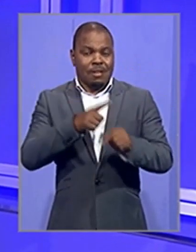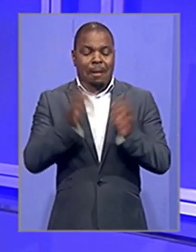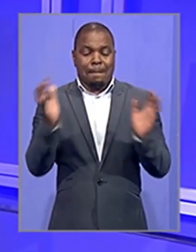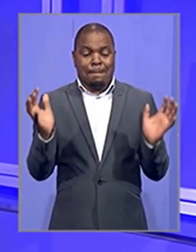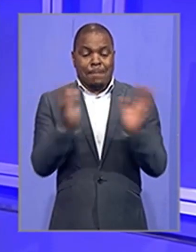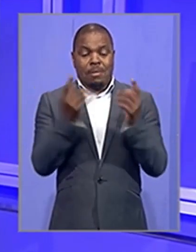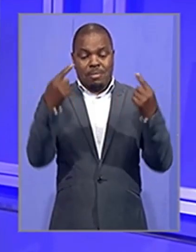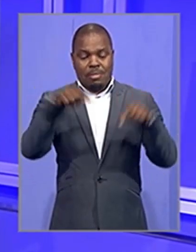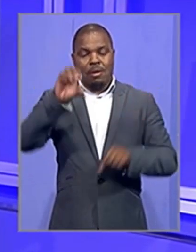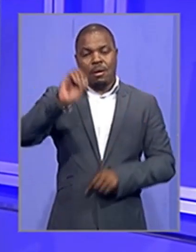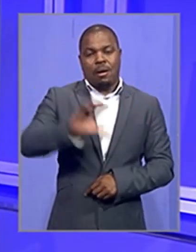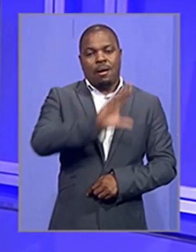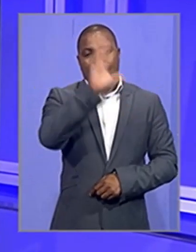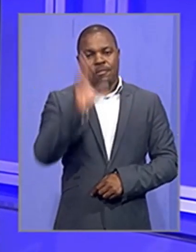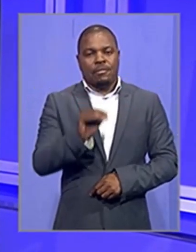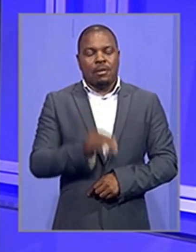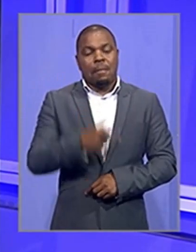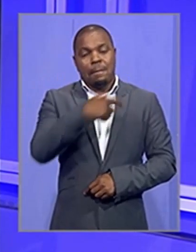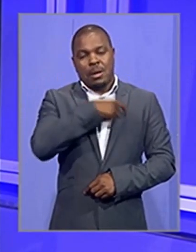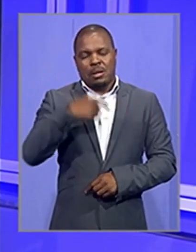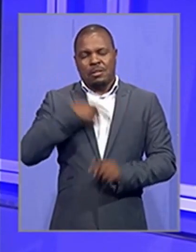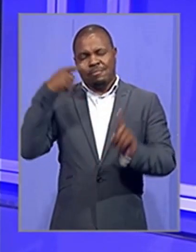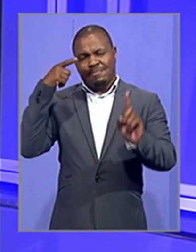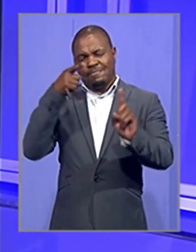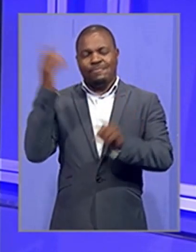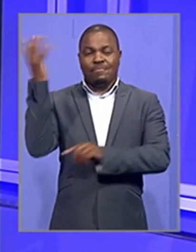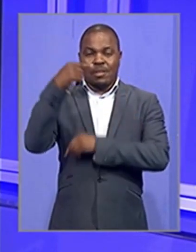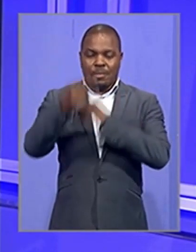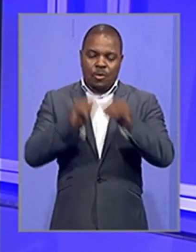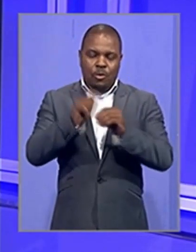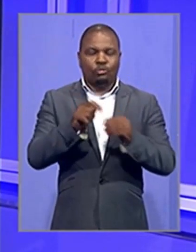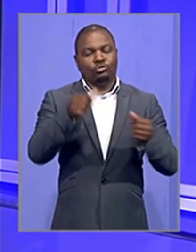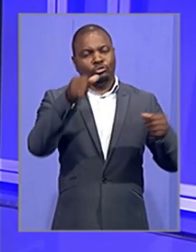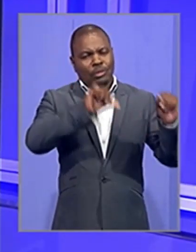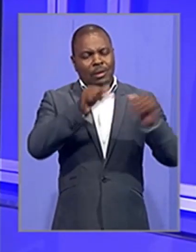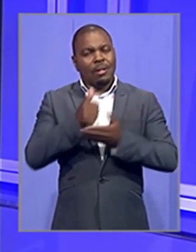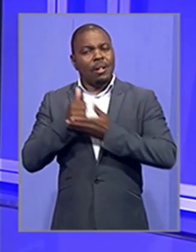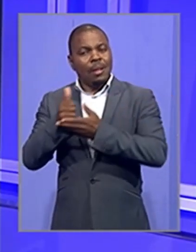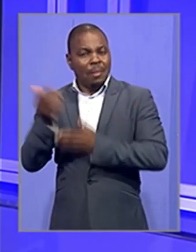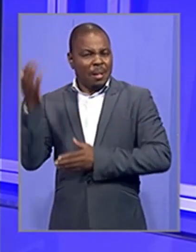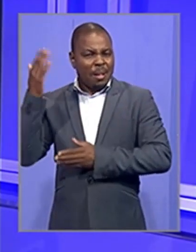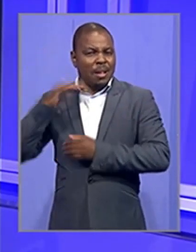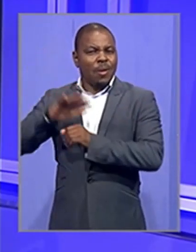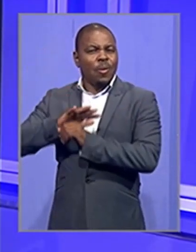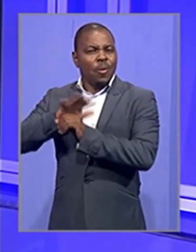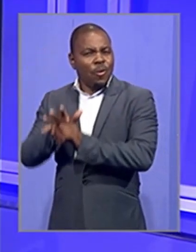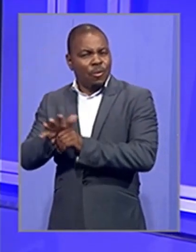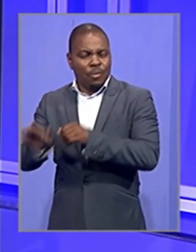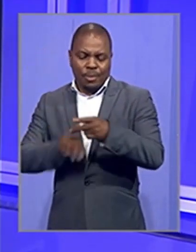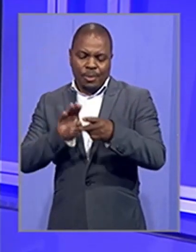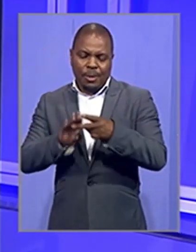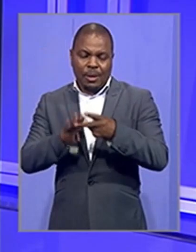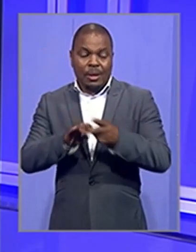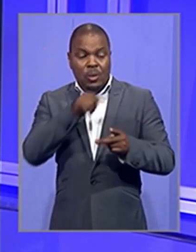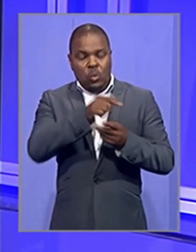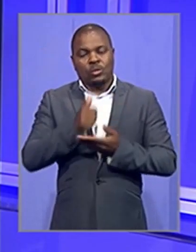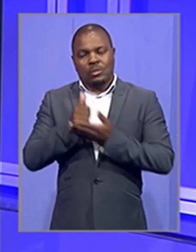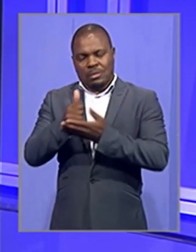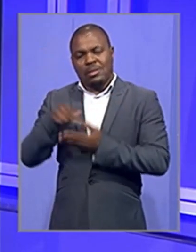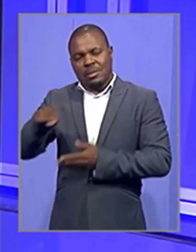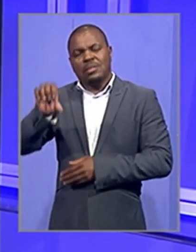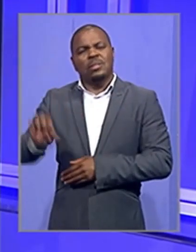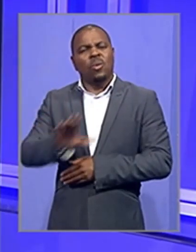tshwarelwa Afrika. Mopresidente o buile haholo ka kabelo eo saense e bileng le yona nakong ya COVID-19 le hore saense e ka thusa Afrika